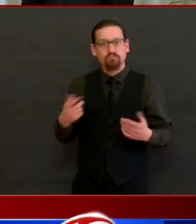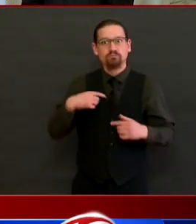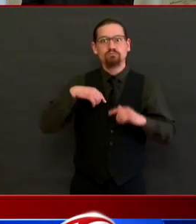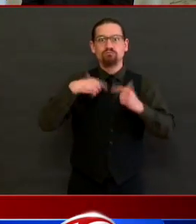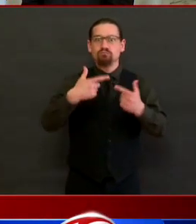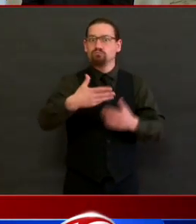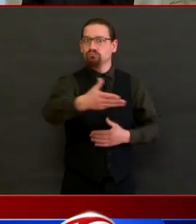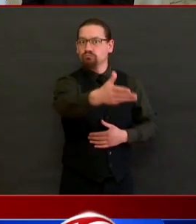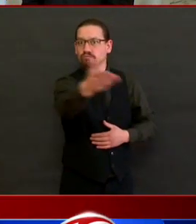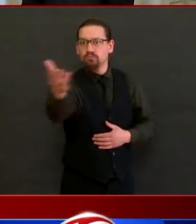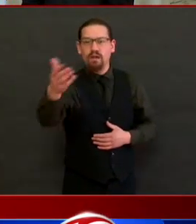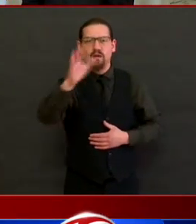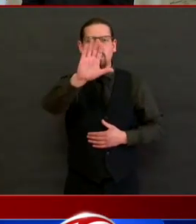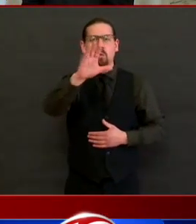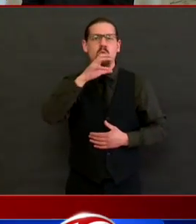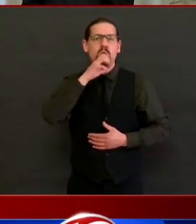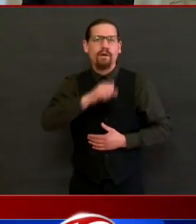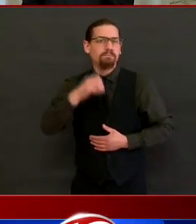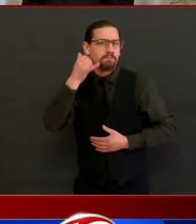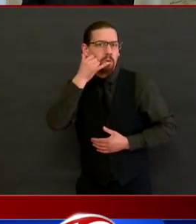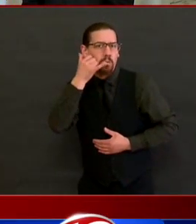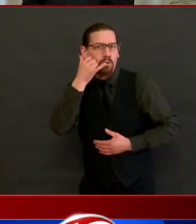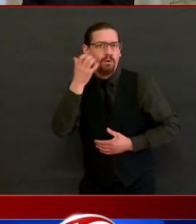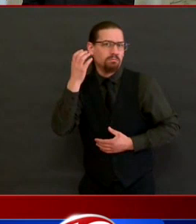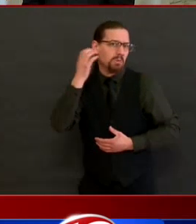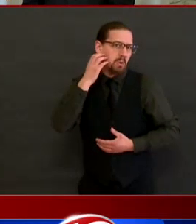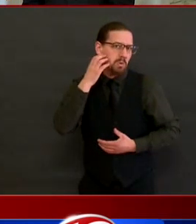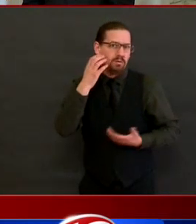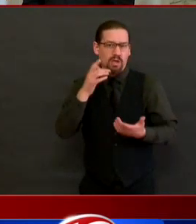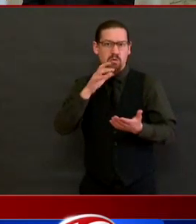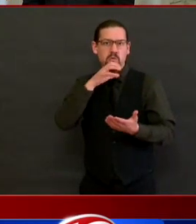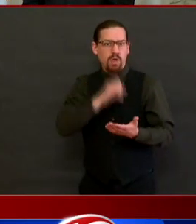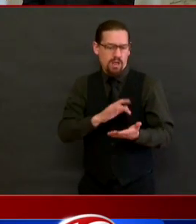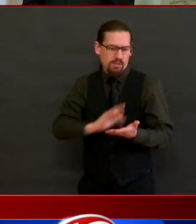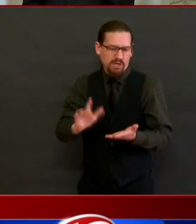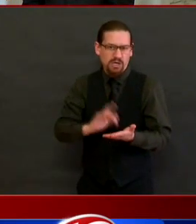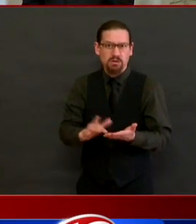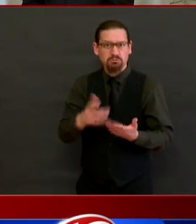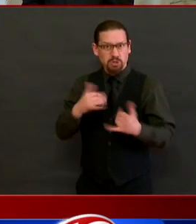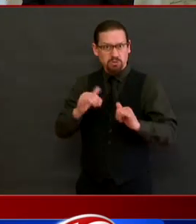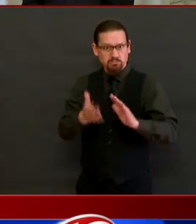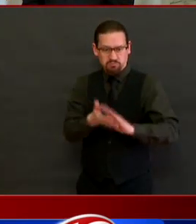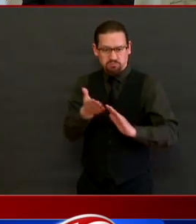and you are in a position to be able to donate it, please go to